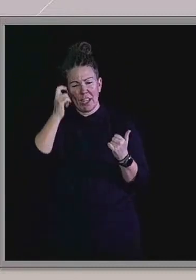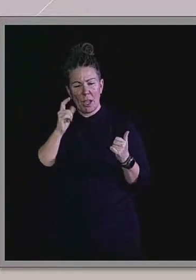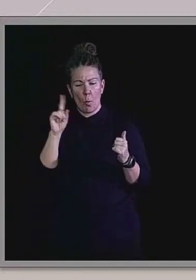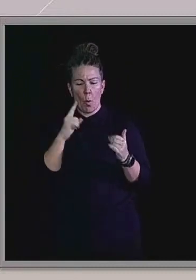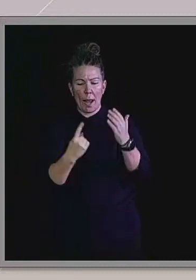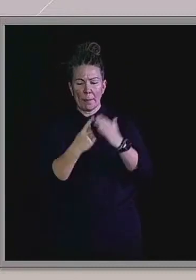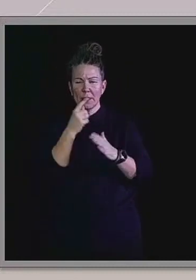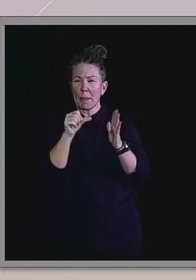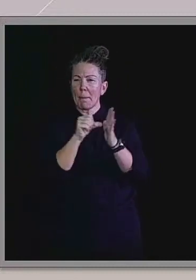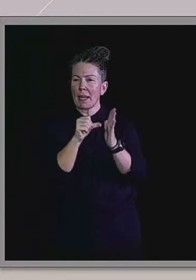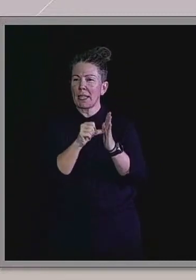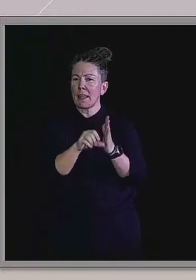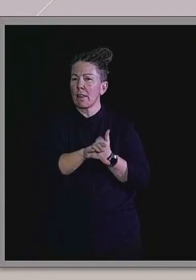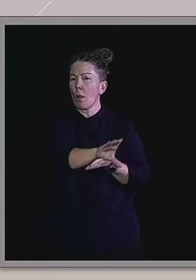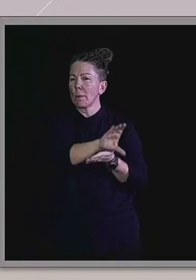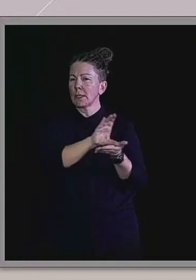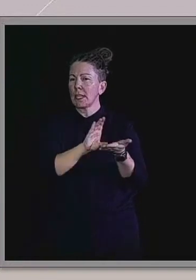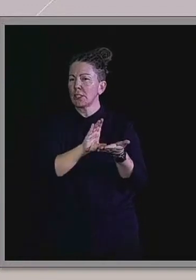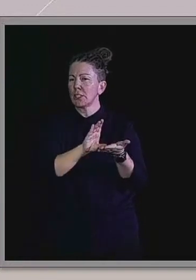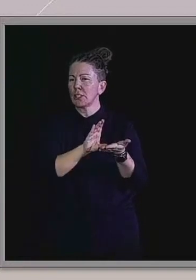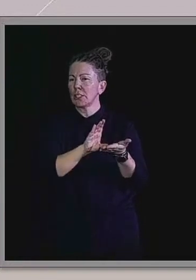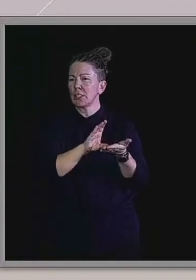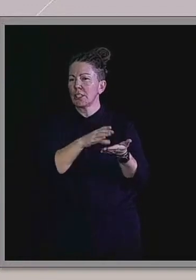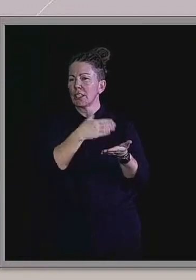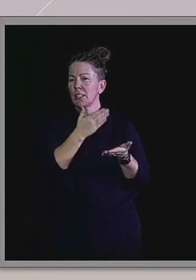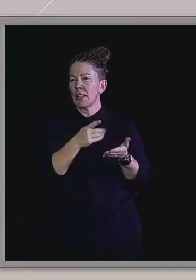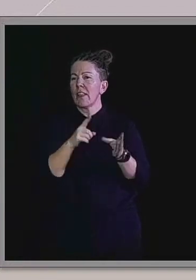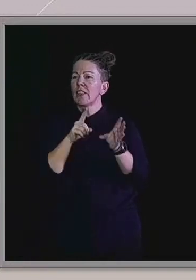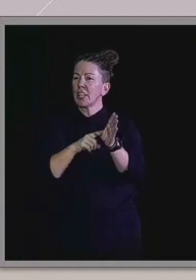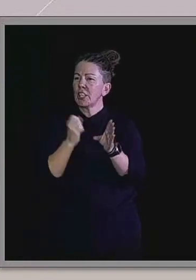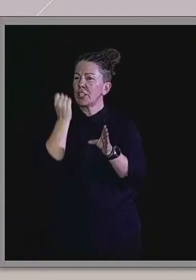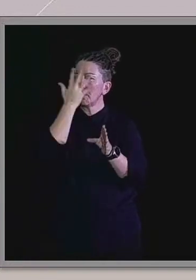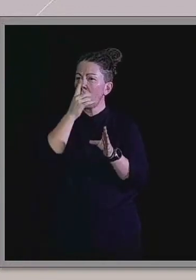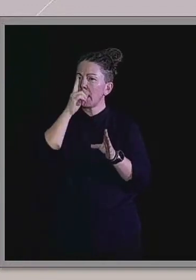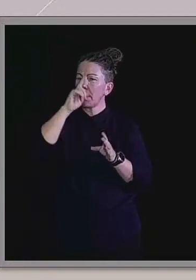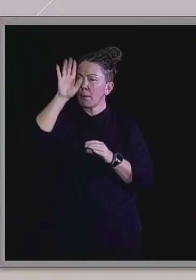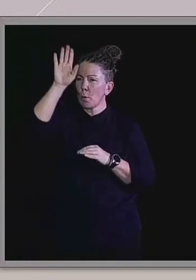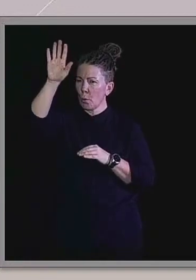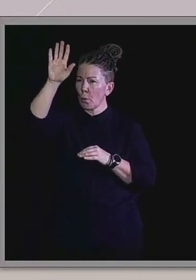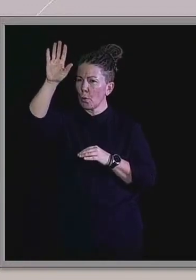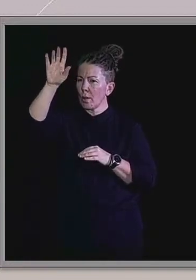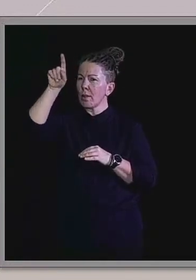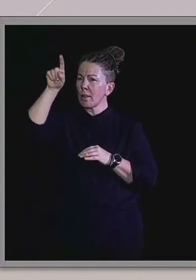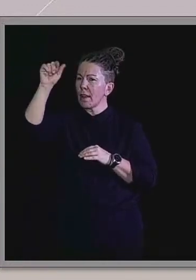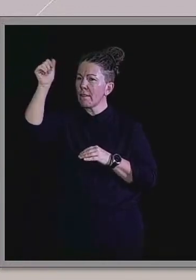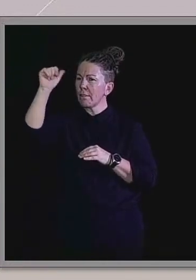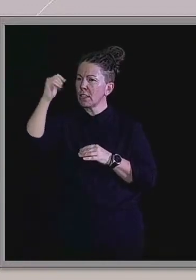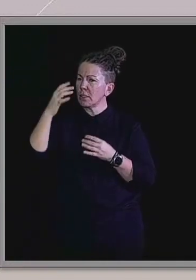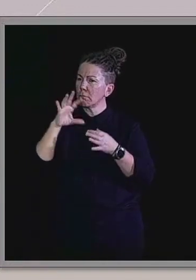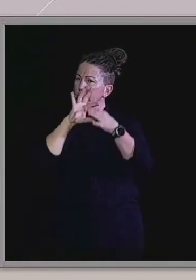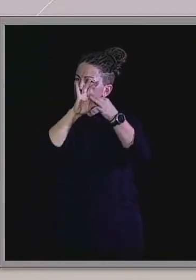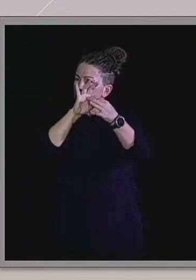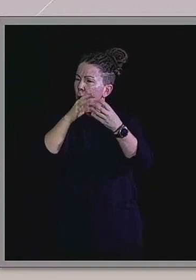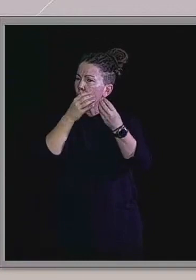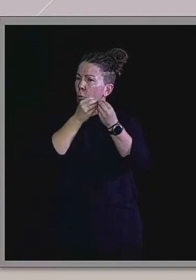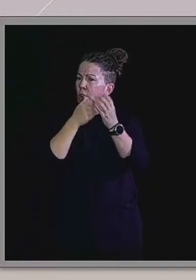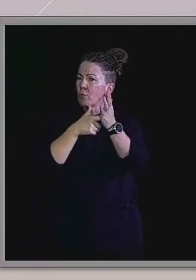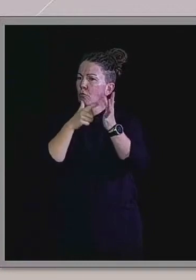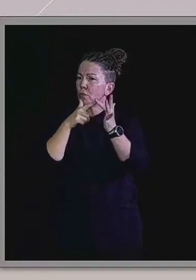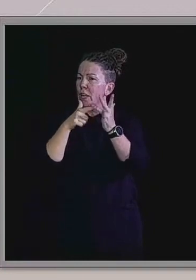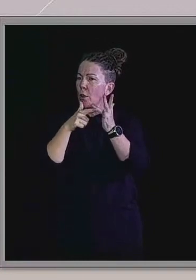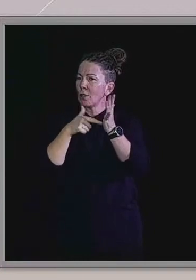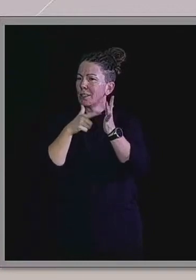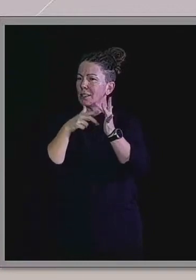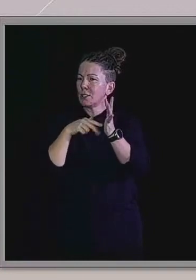and and all that. I think the Yindjibarndi again are an example of this. They've had dealings with Rio Tinto. Maybe Michael can talk about